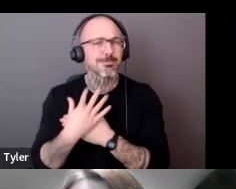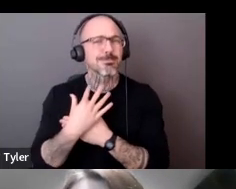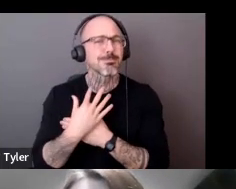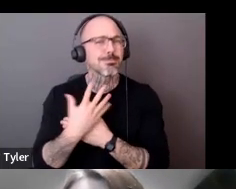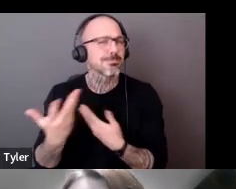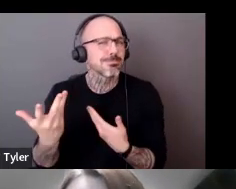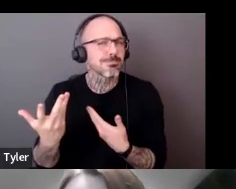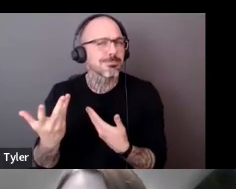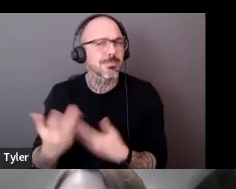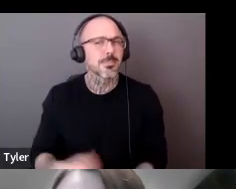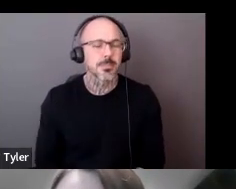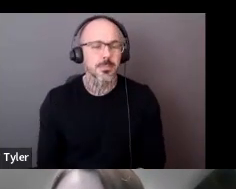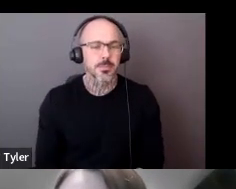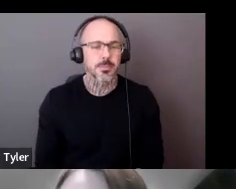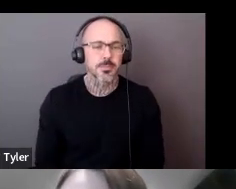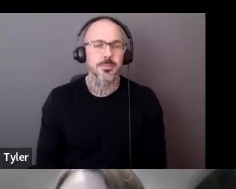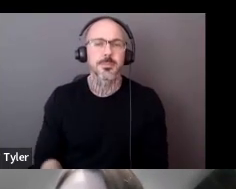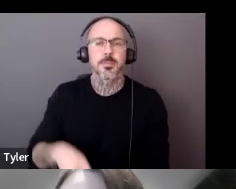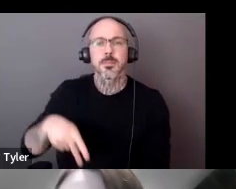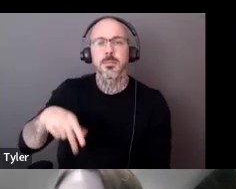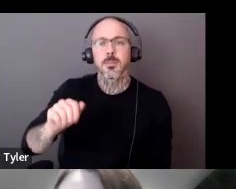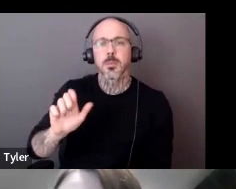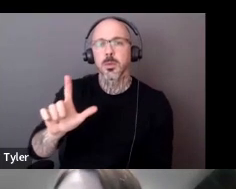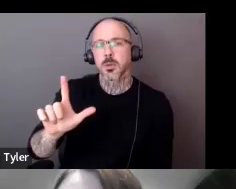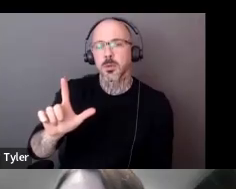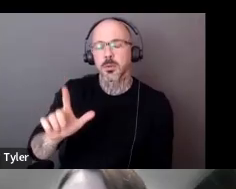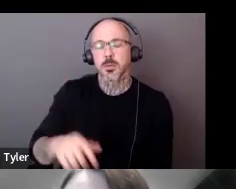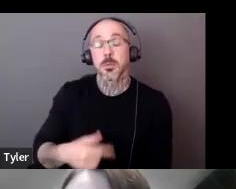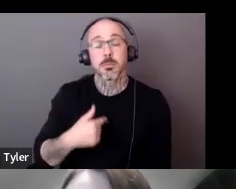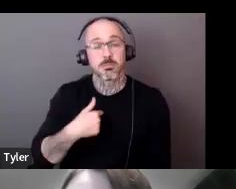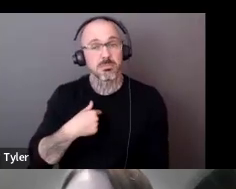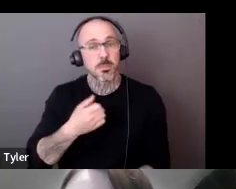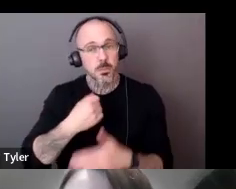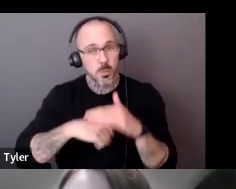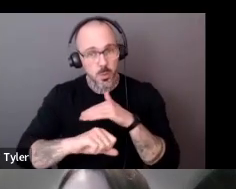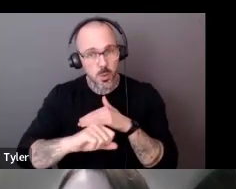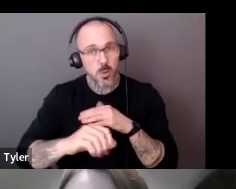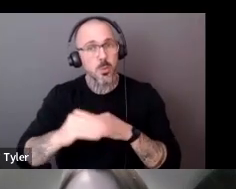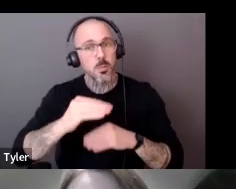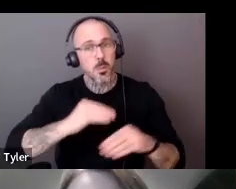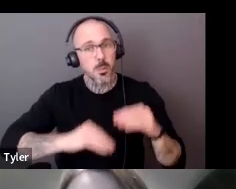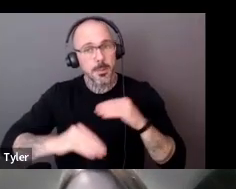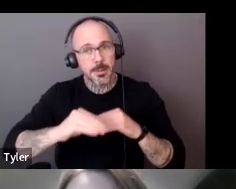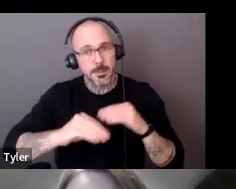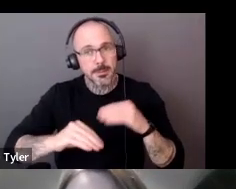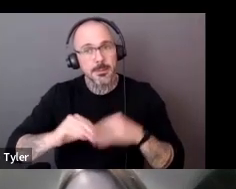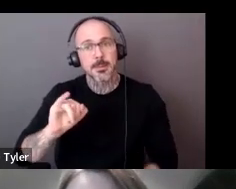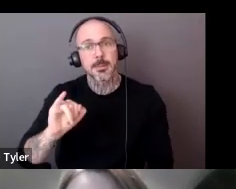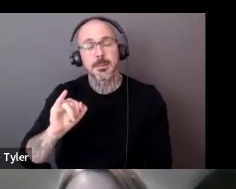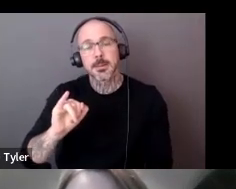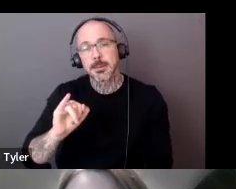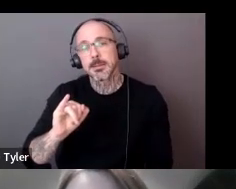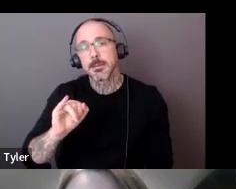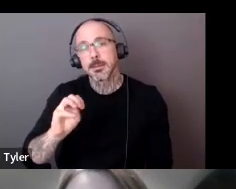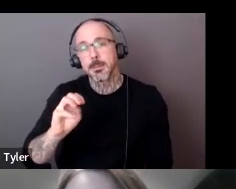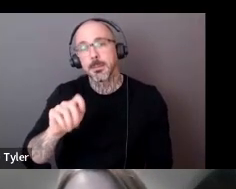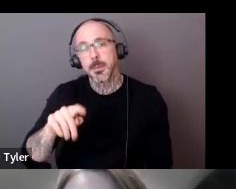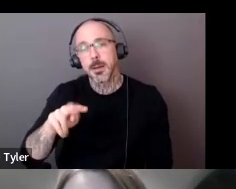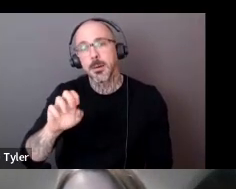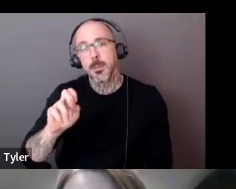Having been born with a mobility impairment, I think I've had a lot of